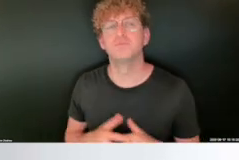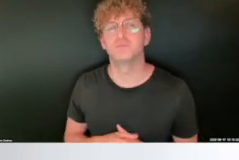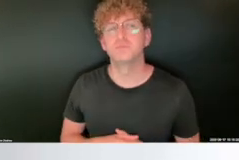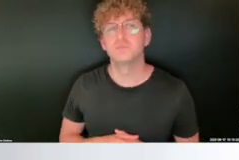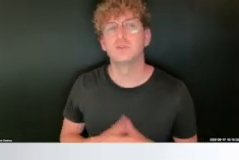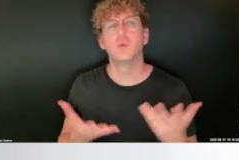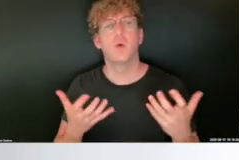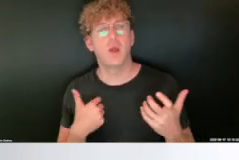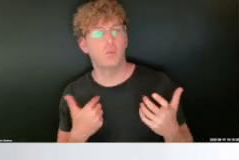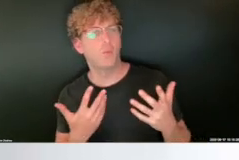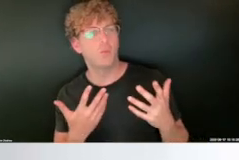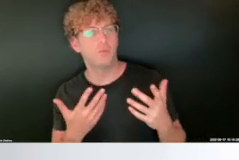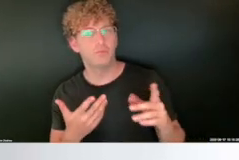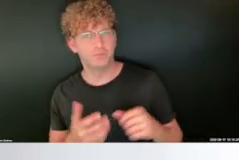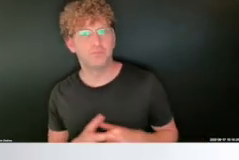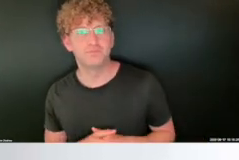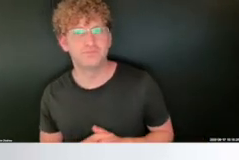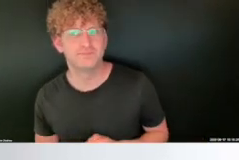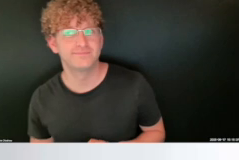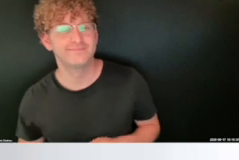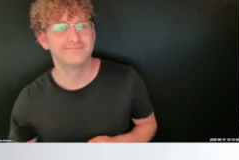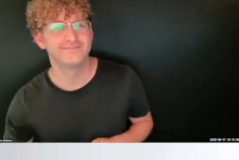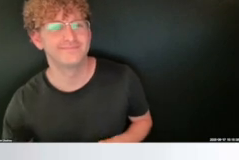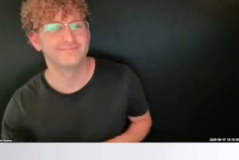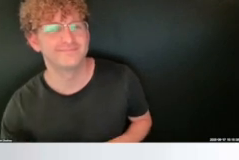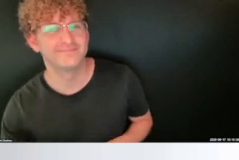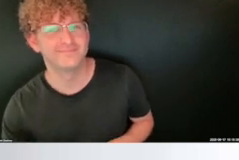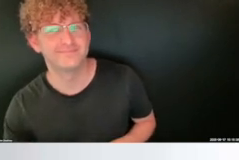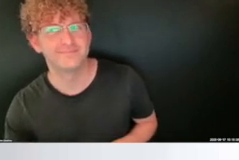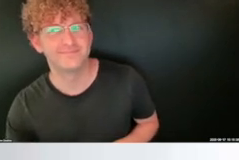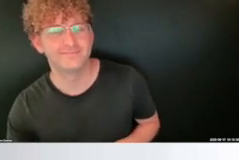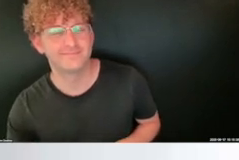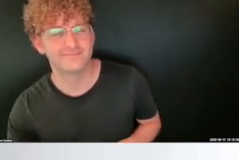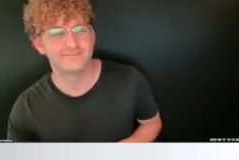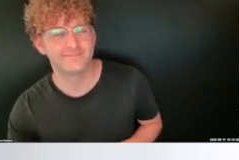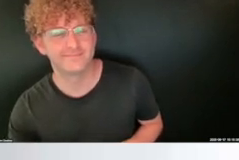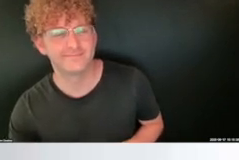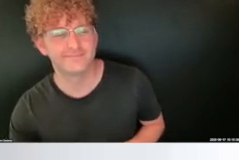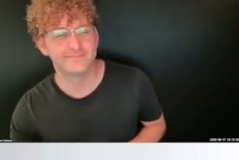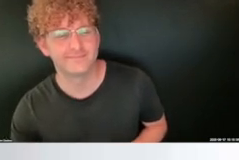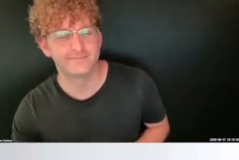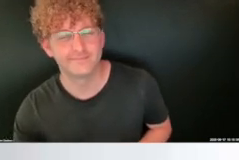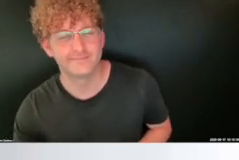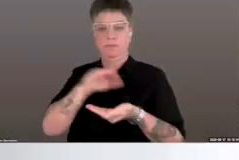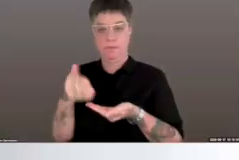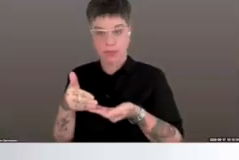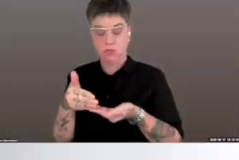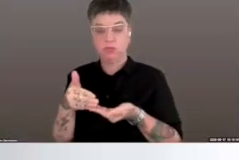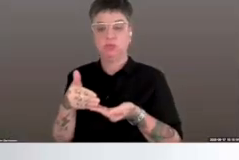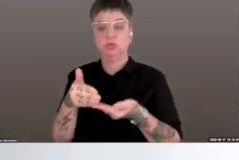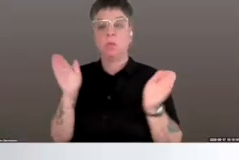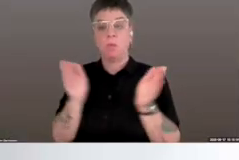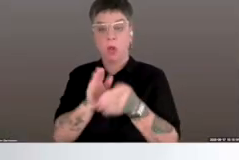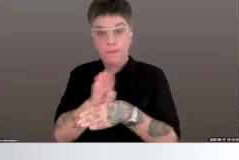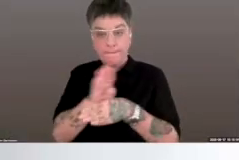you're there's two conflating things there. So even if under the previous voucher amounts, if you were your small